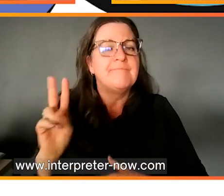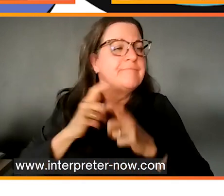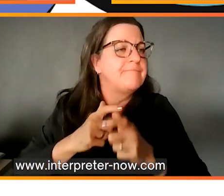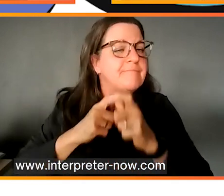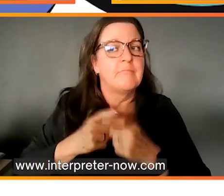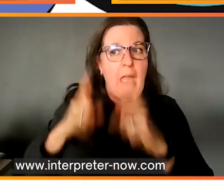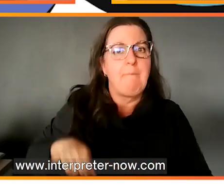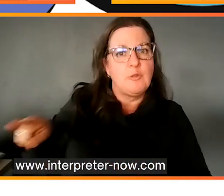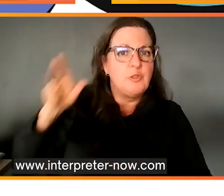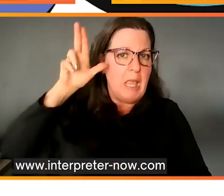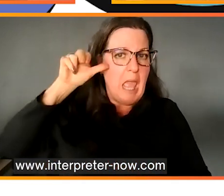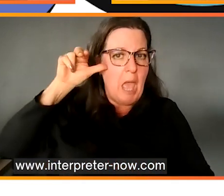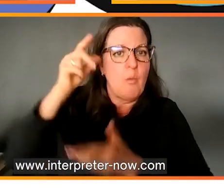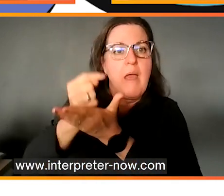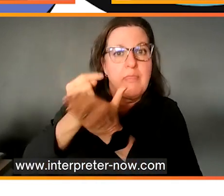the presentation.